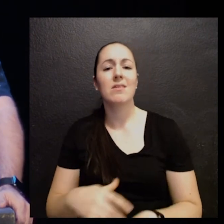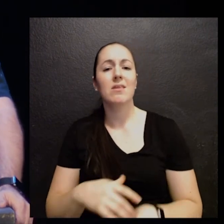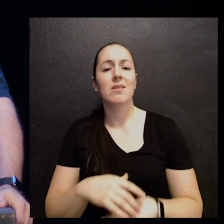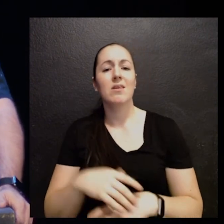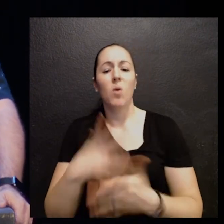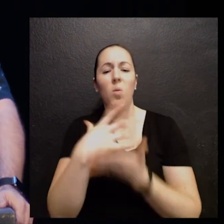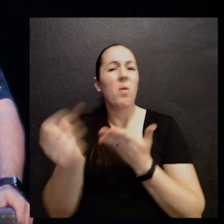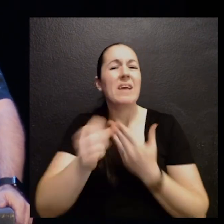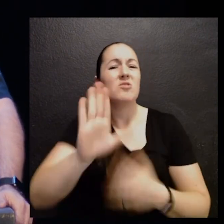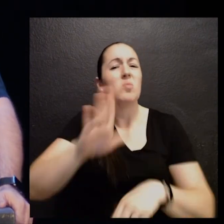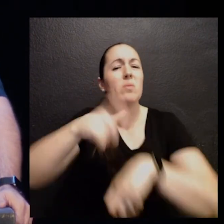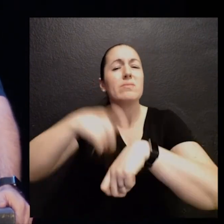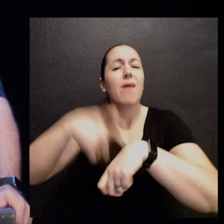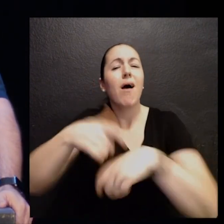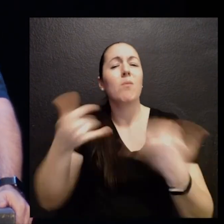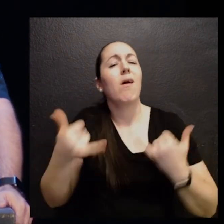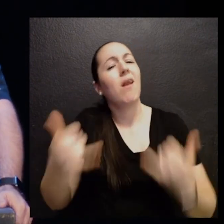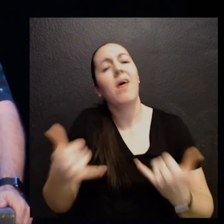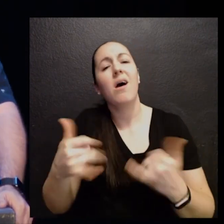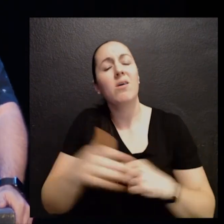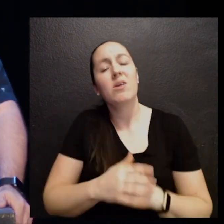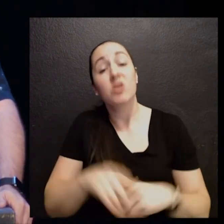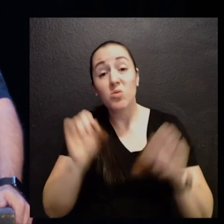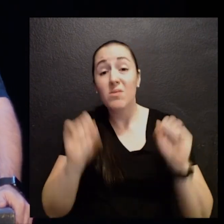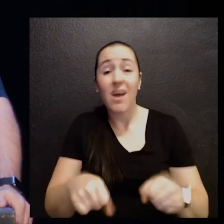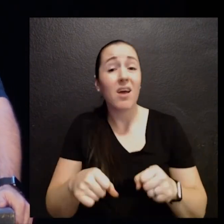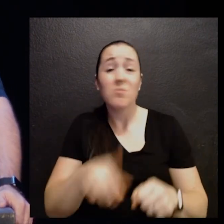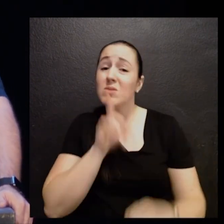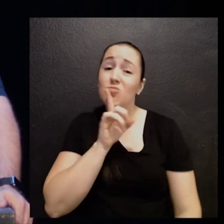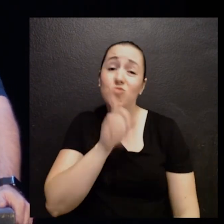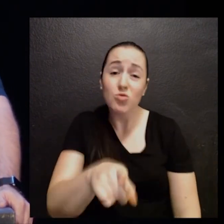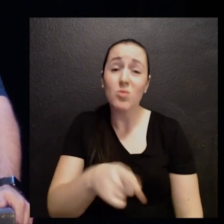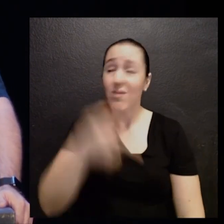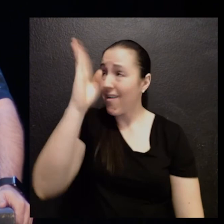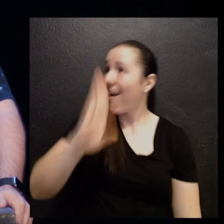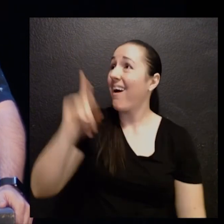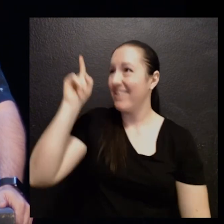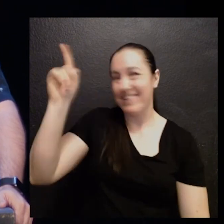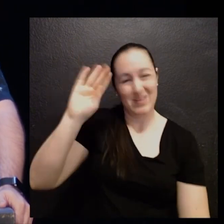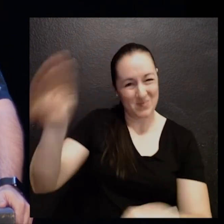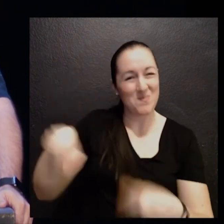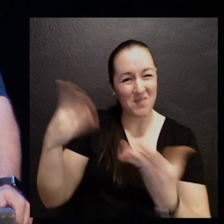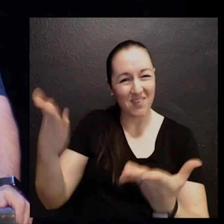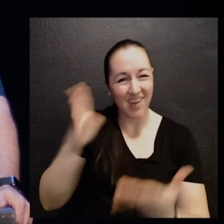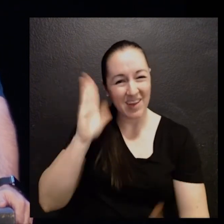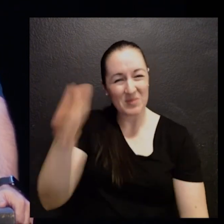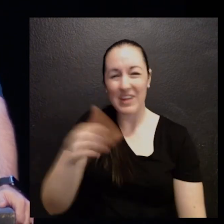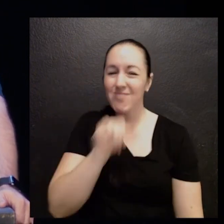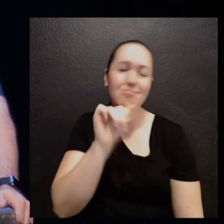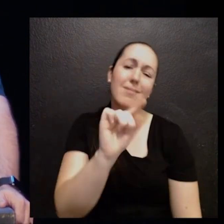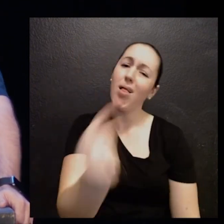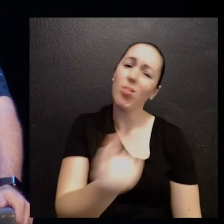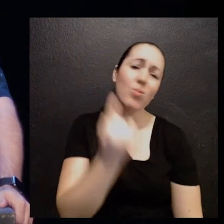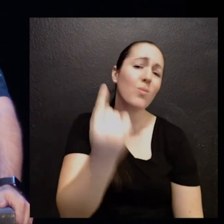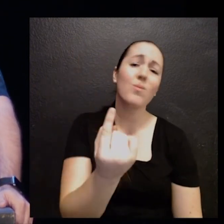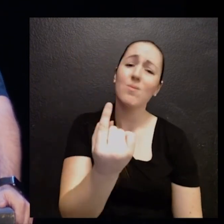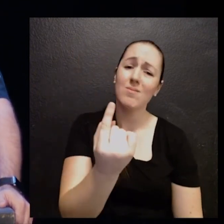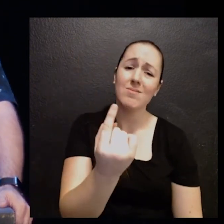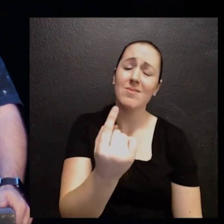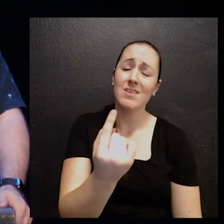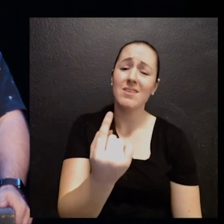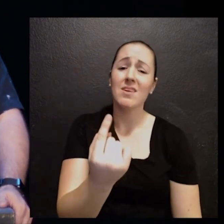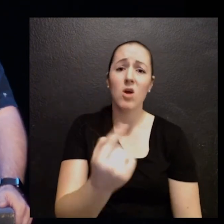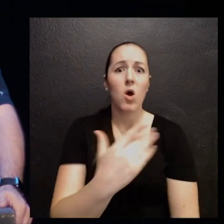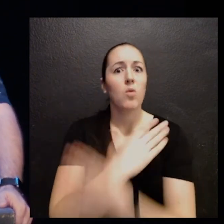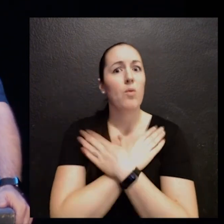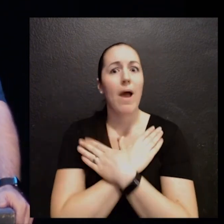certain in uncertain times that God will provide. You are not alone. Rest is